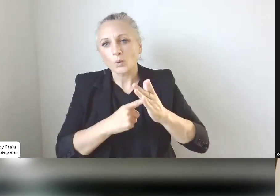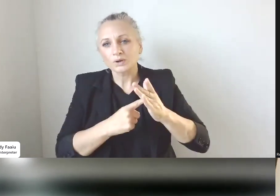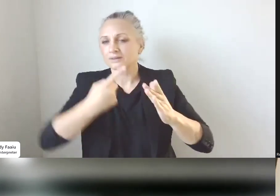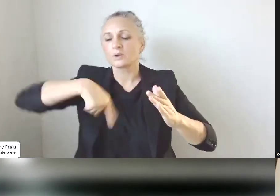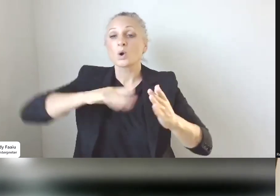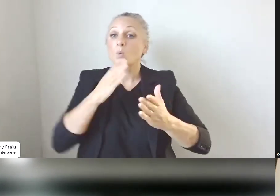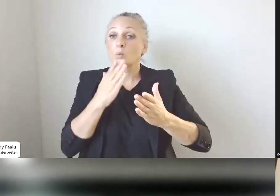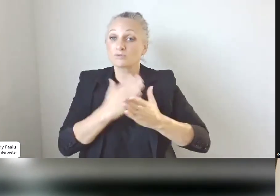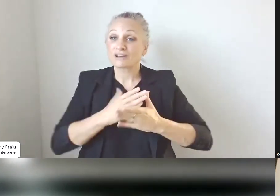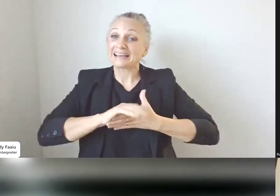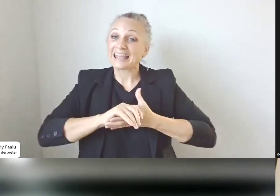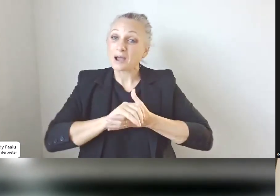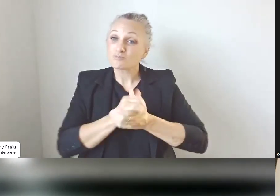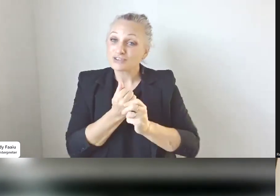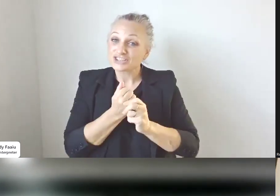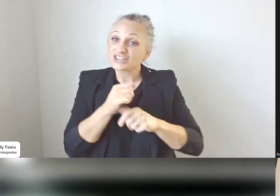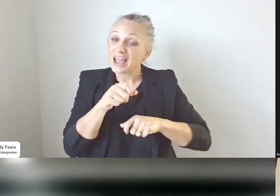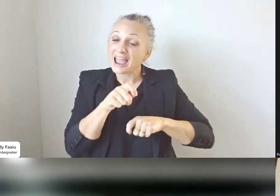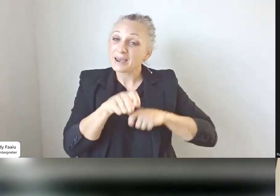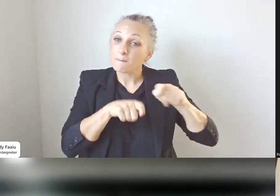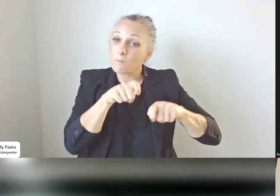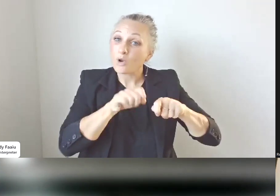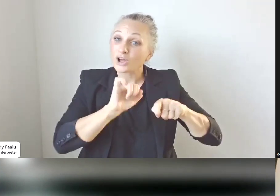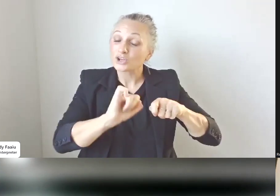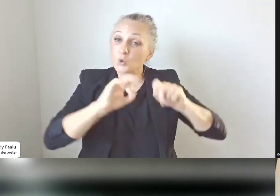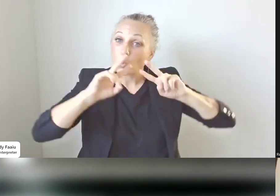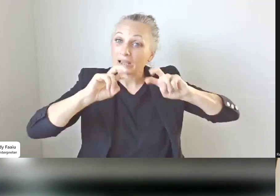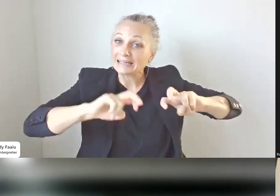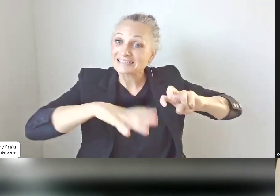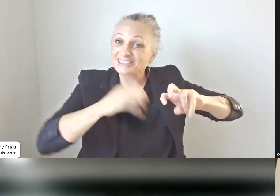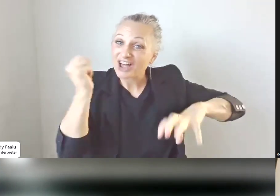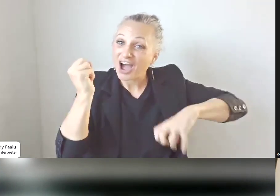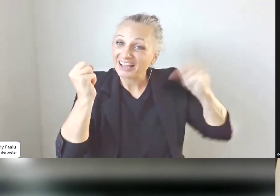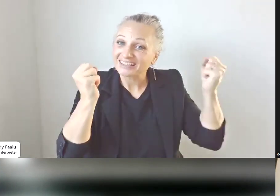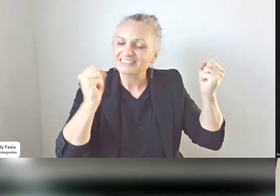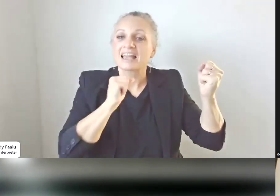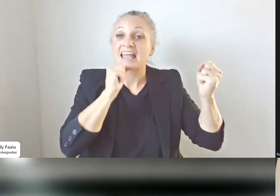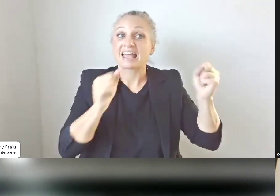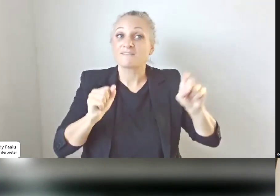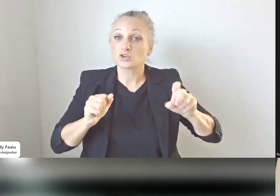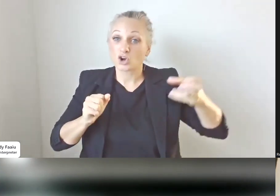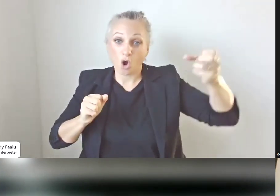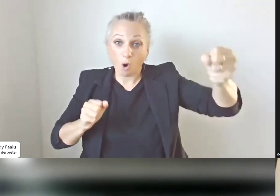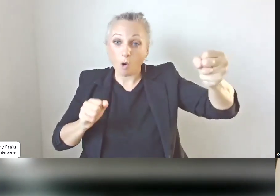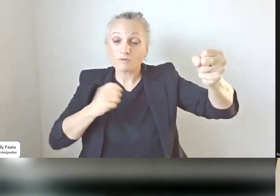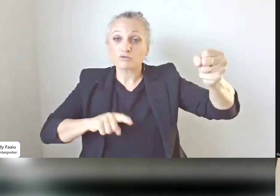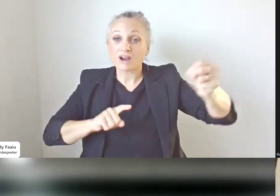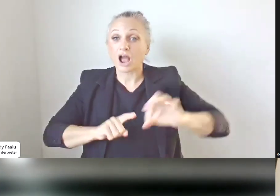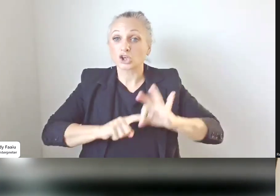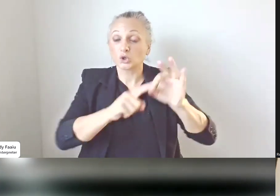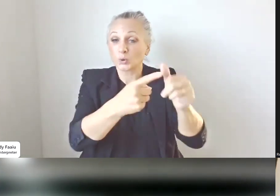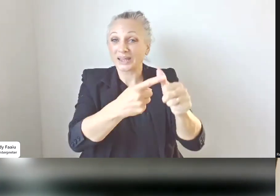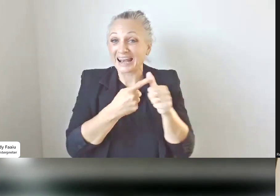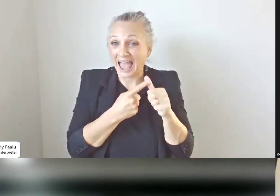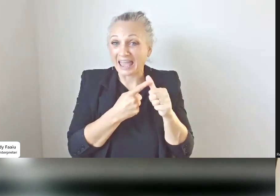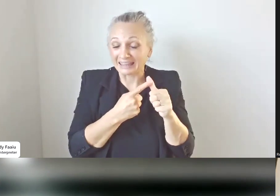insights you've shared, Paula. If you're able to stay on for our Q&A with the Deciders panel that's coming up next, that would be